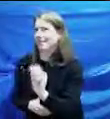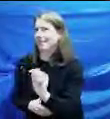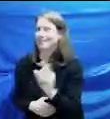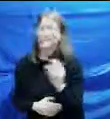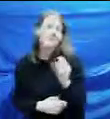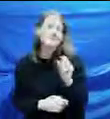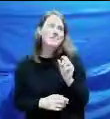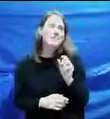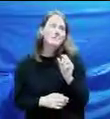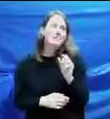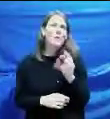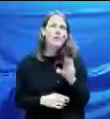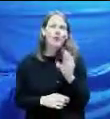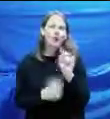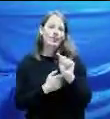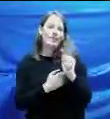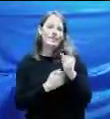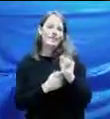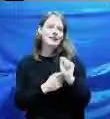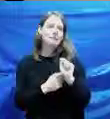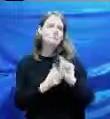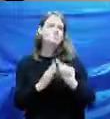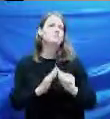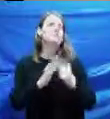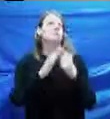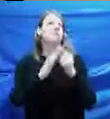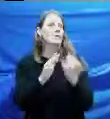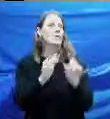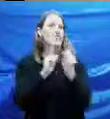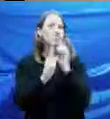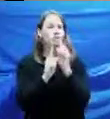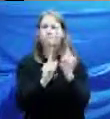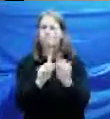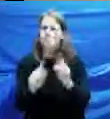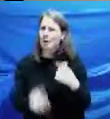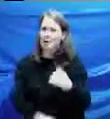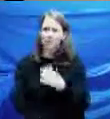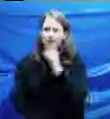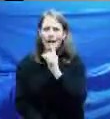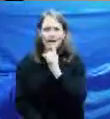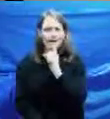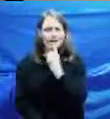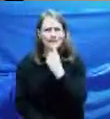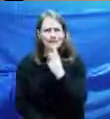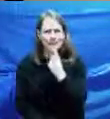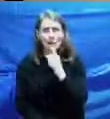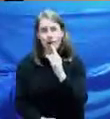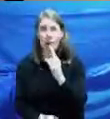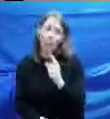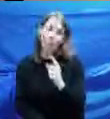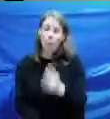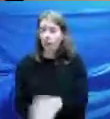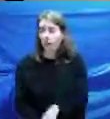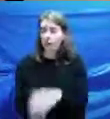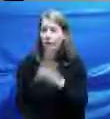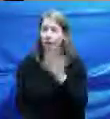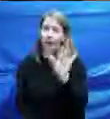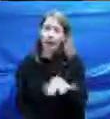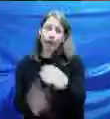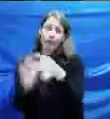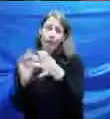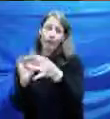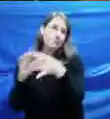attention to the Yes. text and the Yes. evidence from it that's deeper than just Yes. saying it was based on or related to, like the movie based on the book. Right. Well,